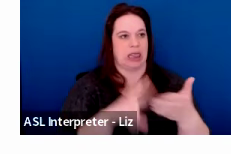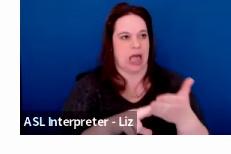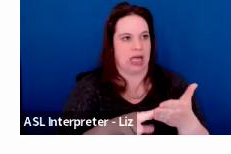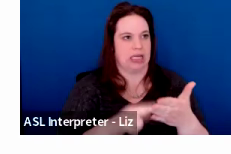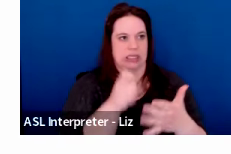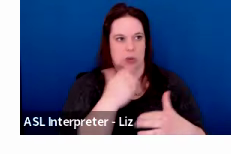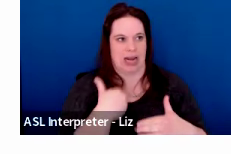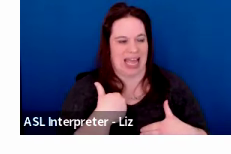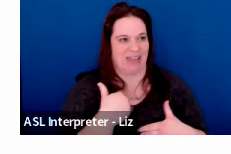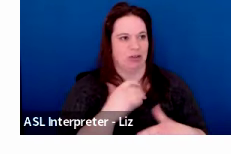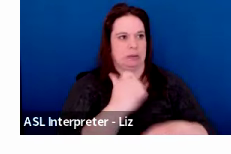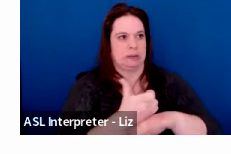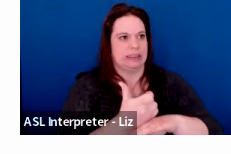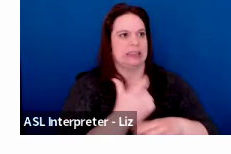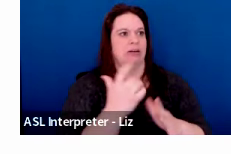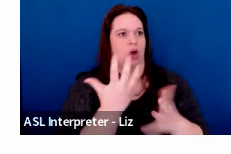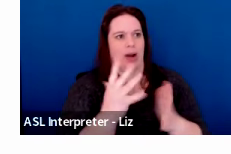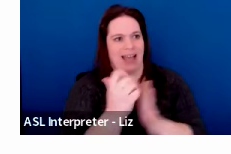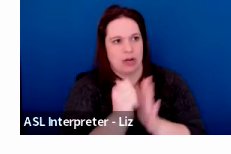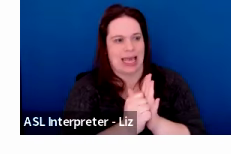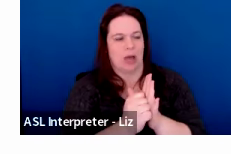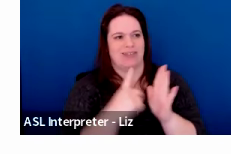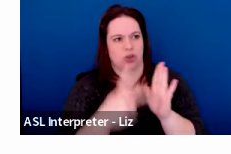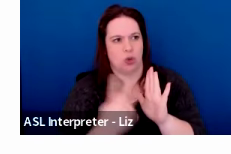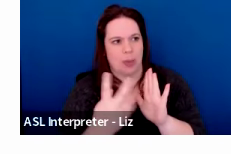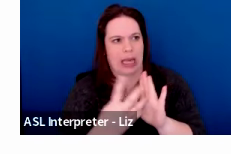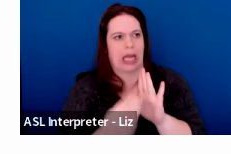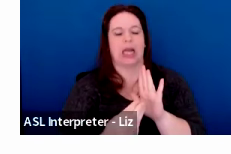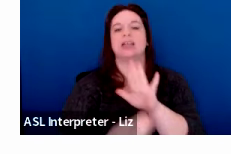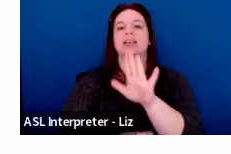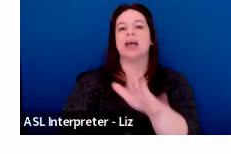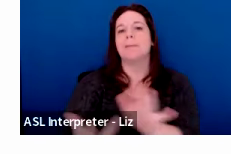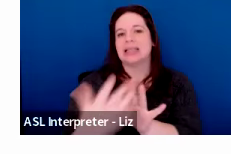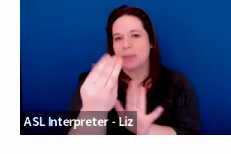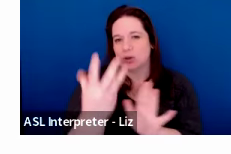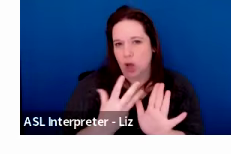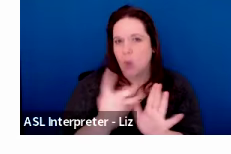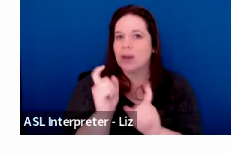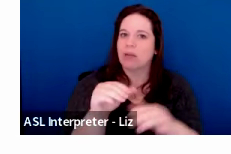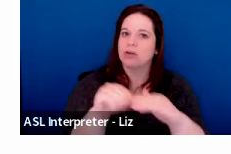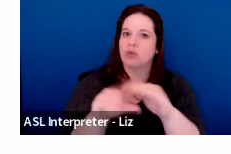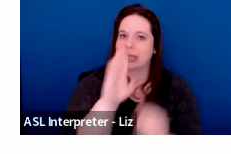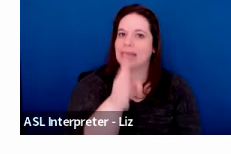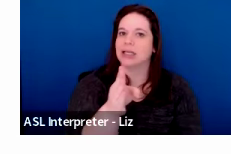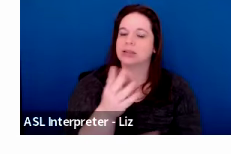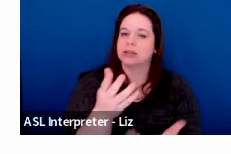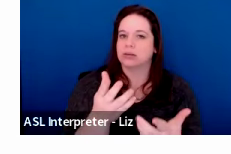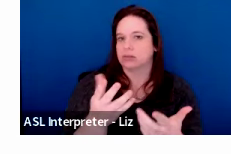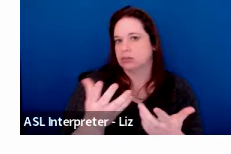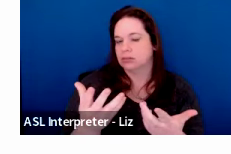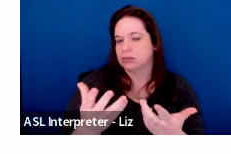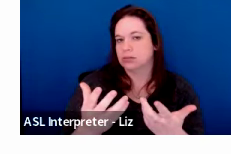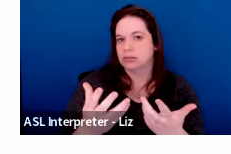account and it tells you there's a duplicate, please let us know so we can give you the correct access to be able that there's